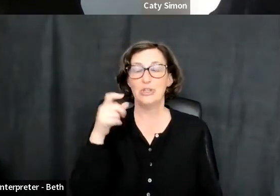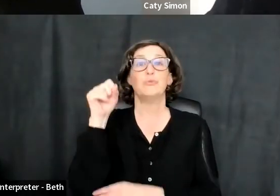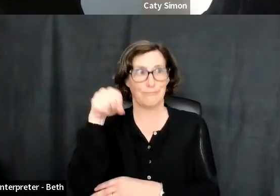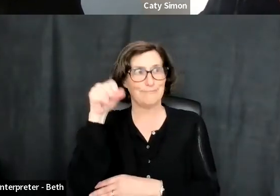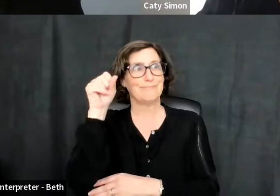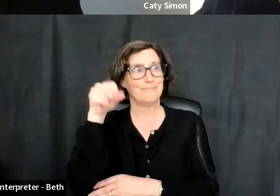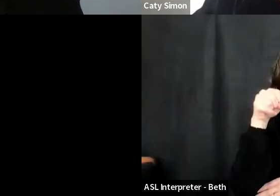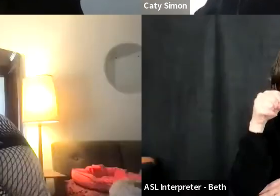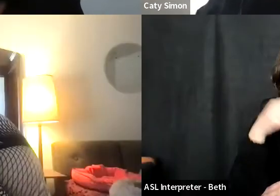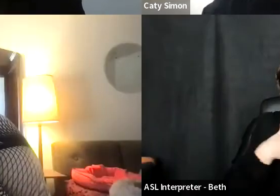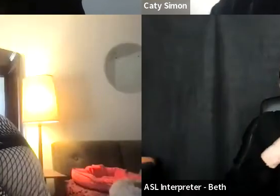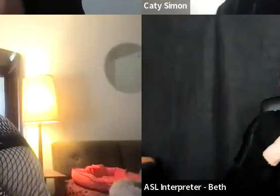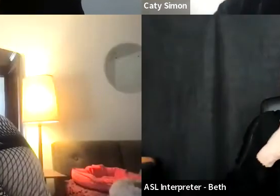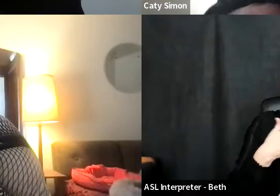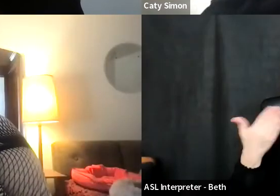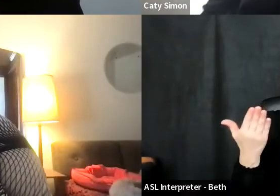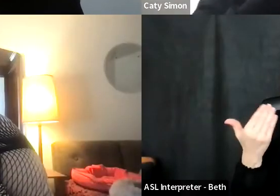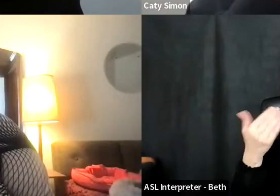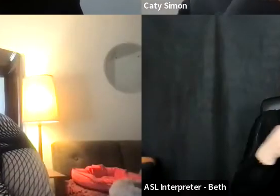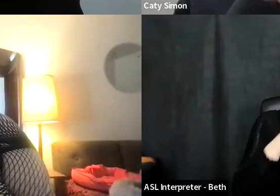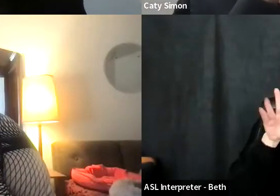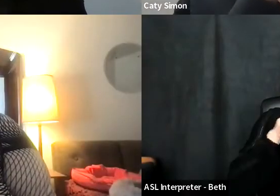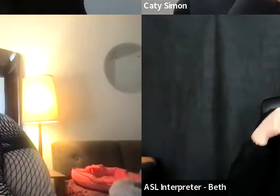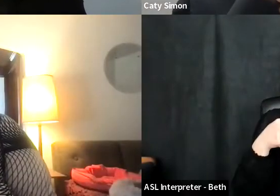to invite you in to speak from your perspective.